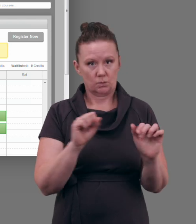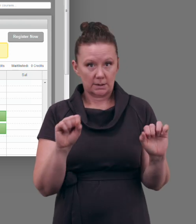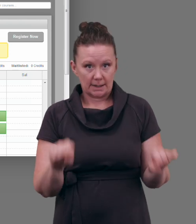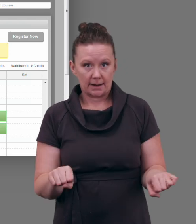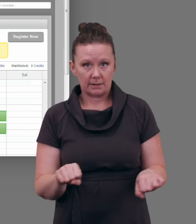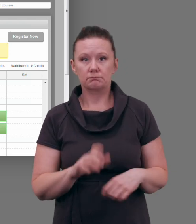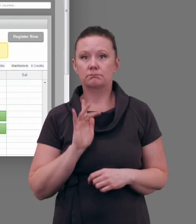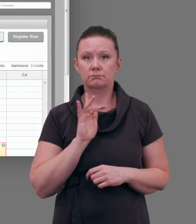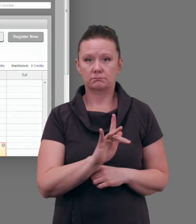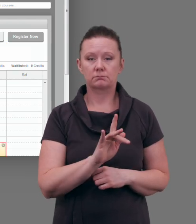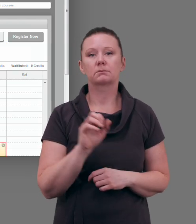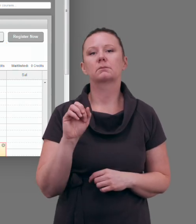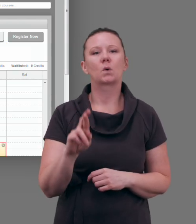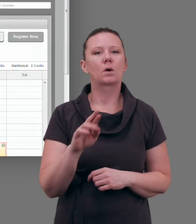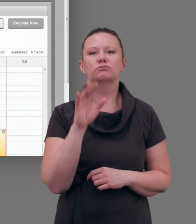different section.